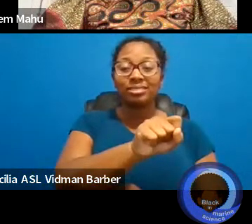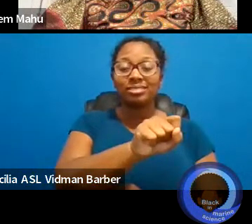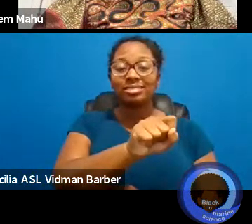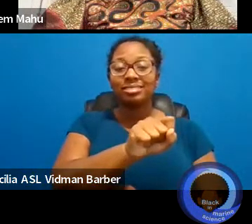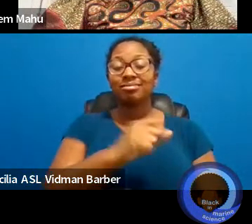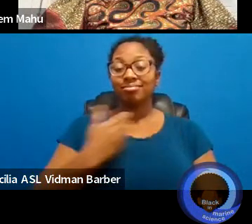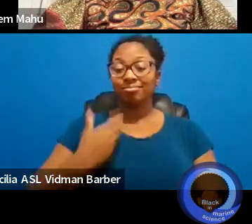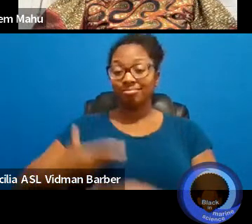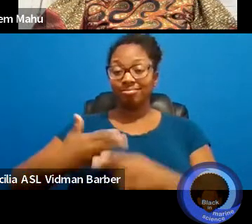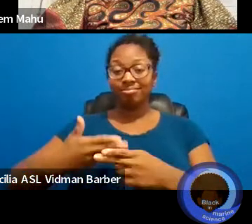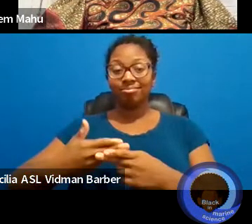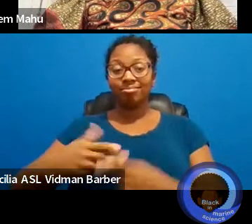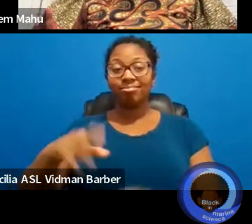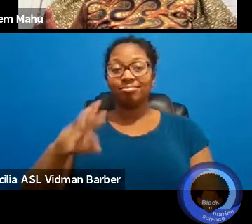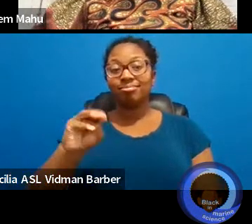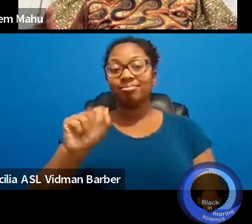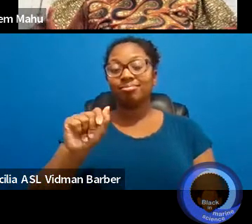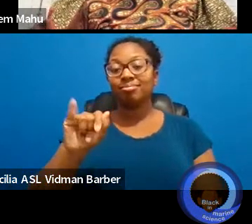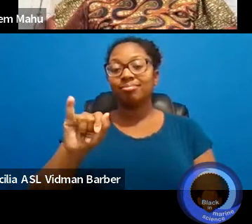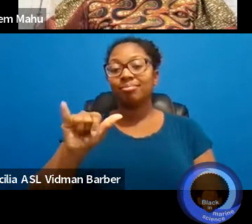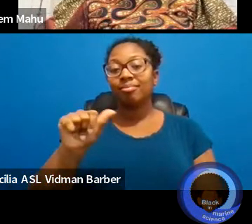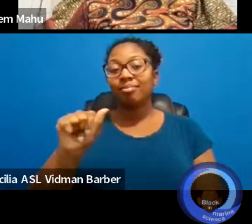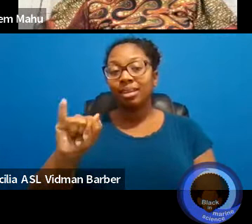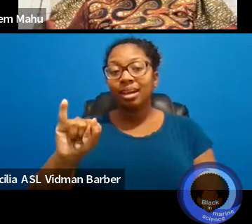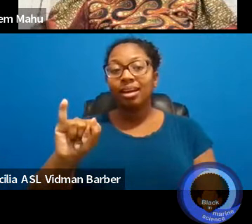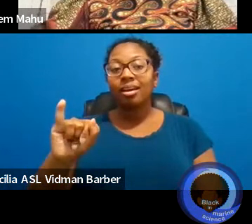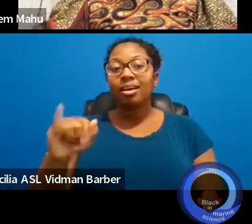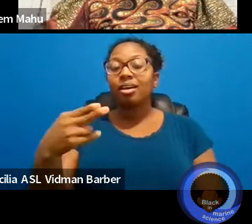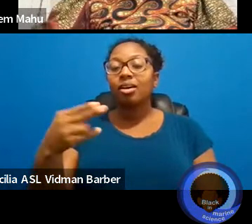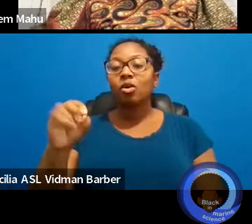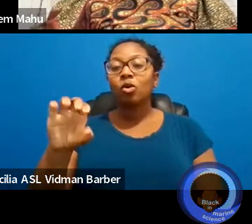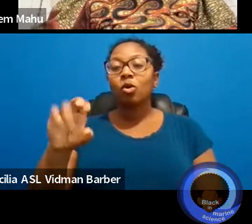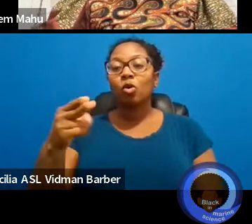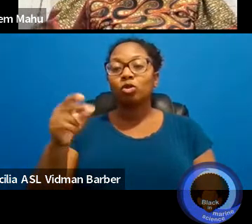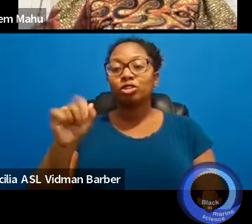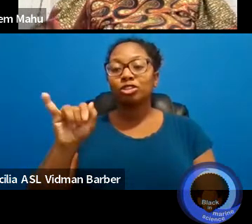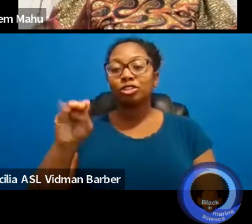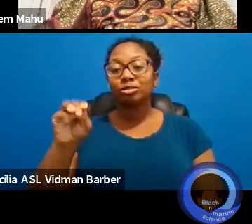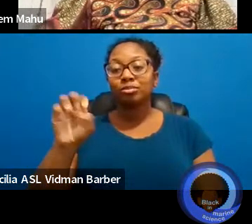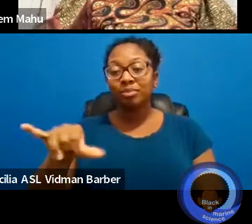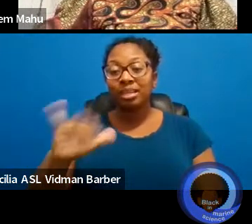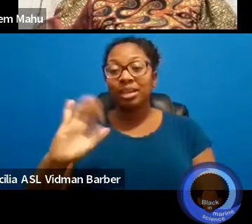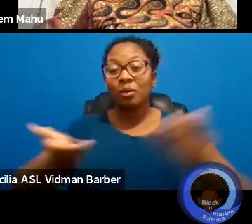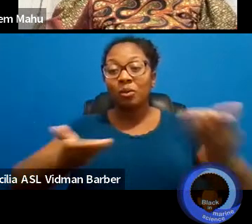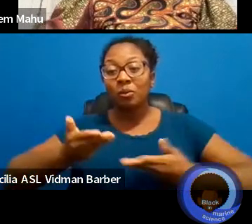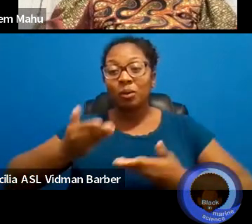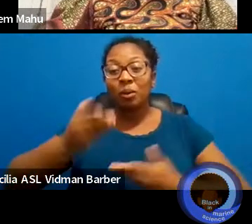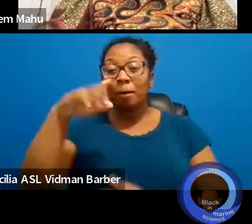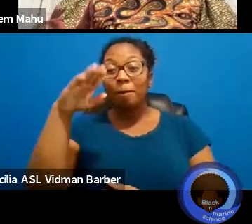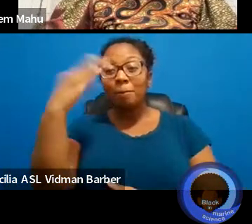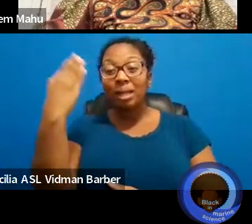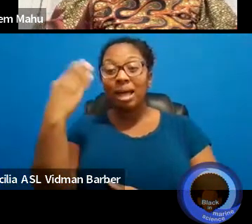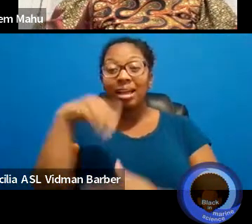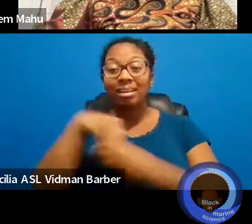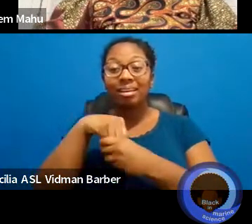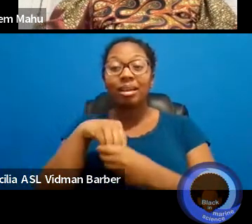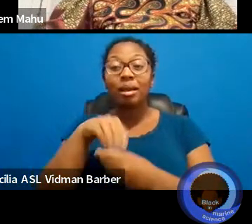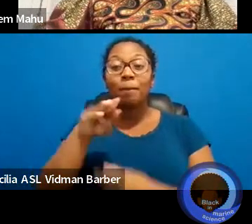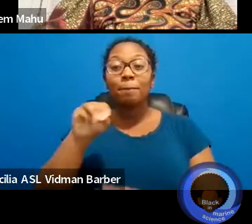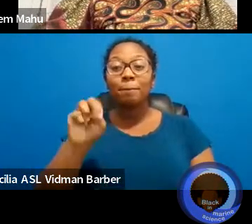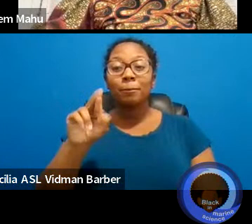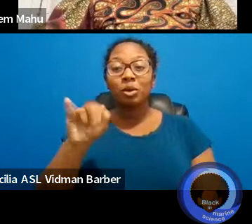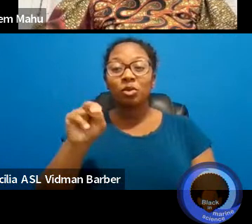My name is Maya Tal Hoshemi, and welcome to Black Marine Science Week 3. I'll be moderating